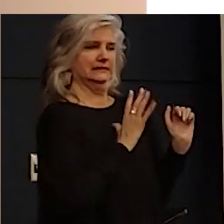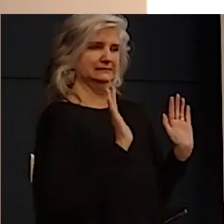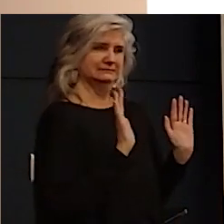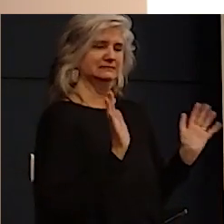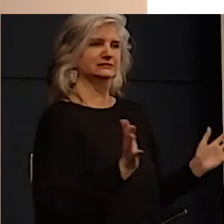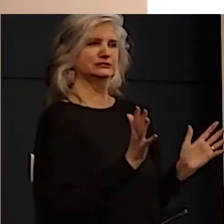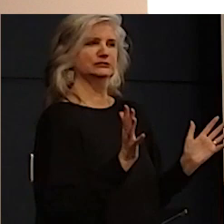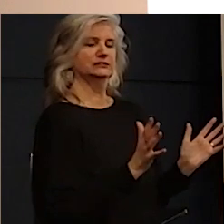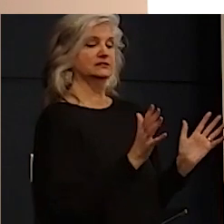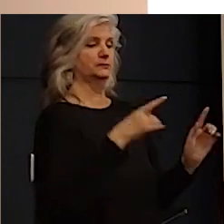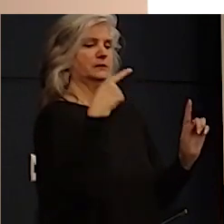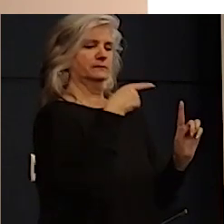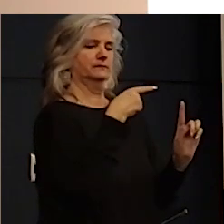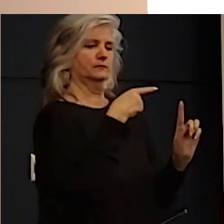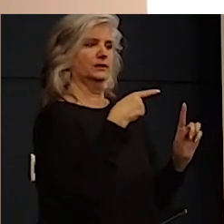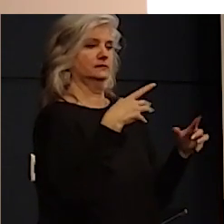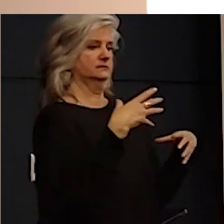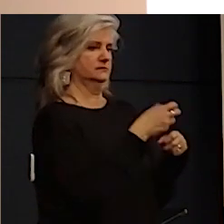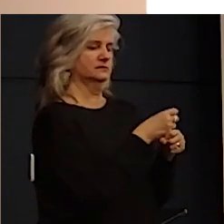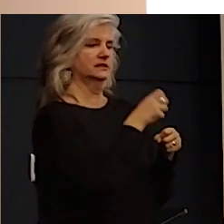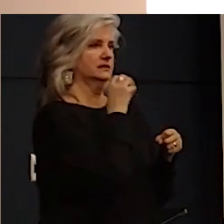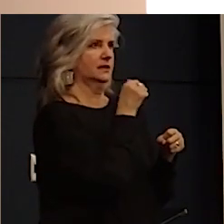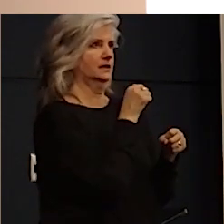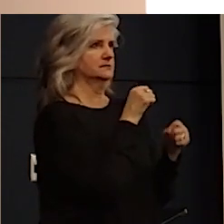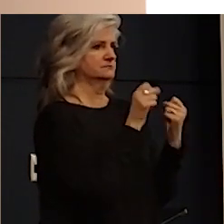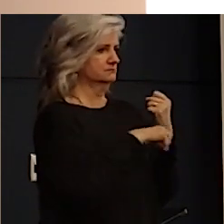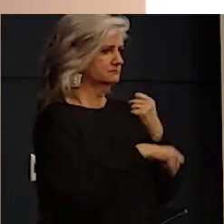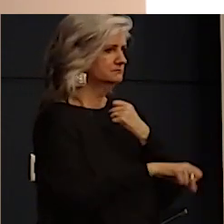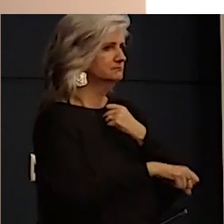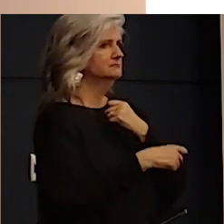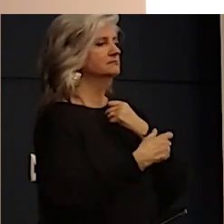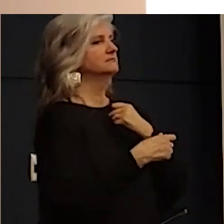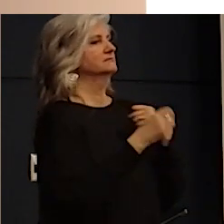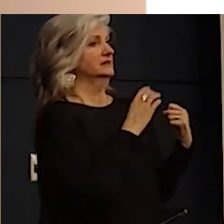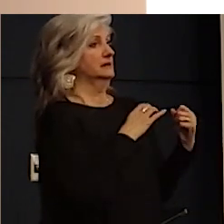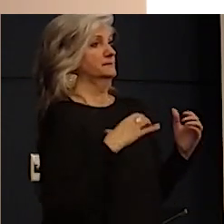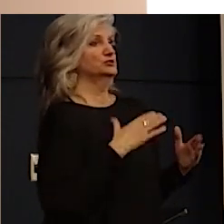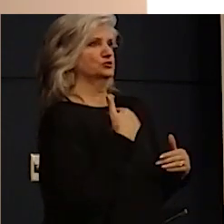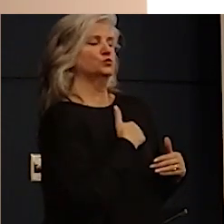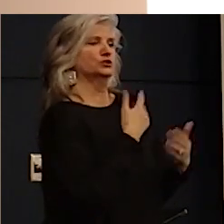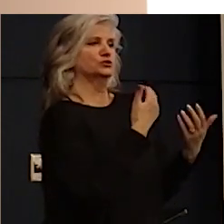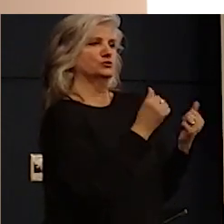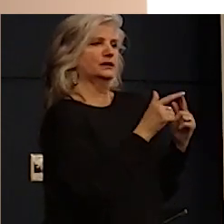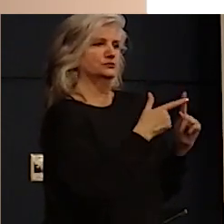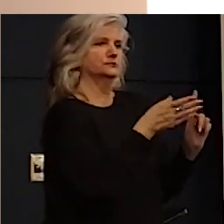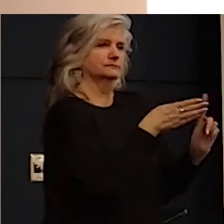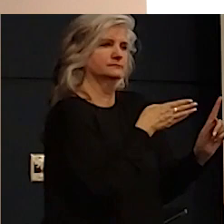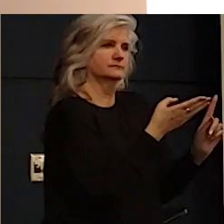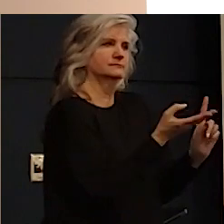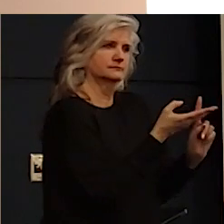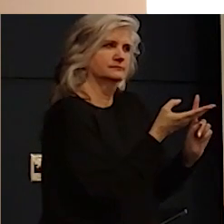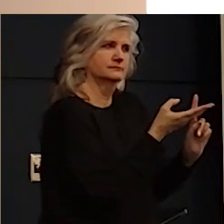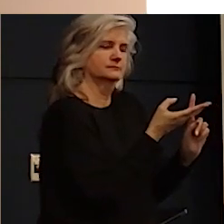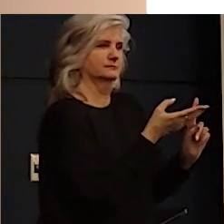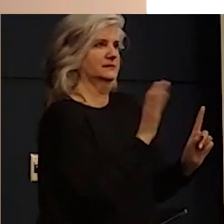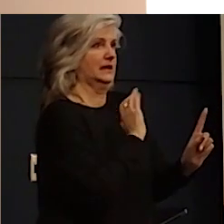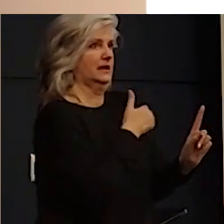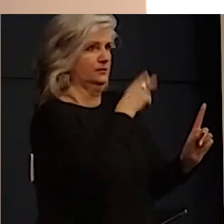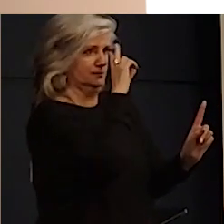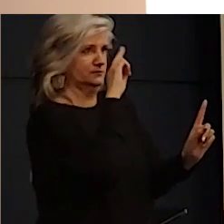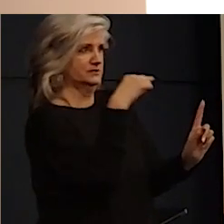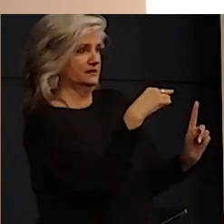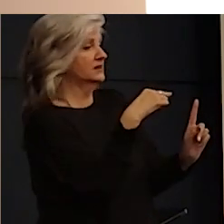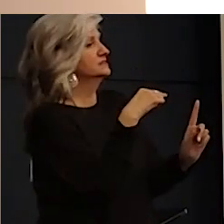be concise in your comments. Remember, these commissioners are folks we're trying to win over to our point of view. We don't want to make them